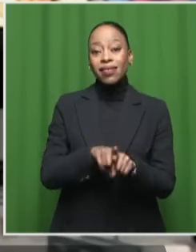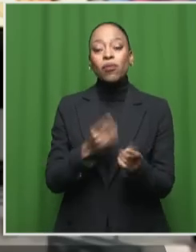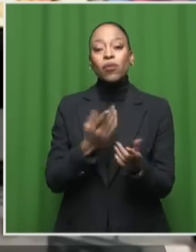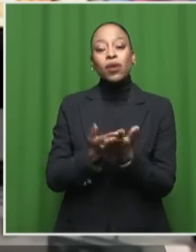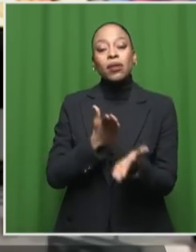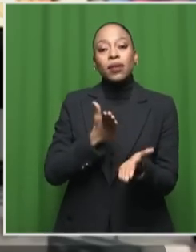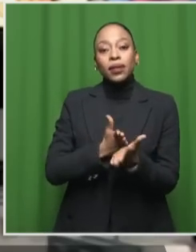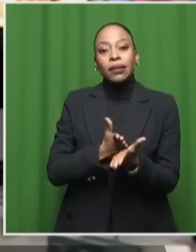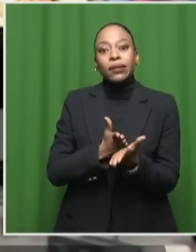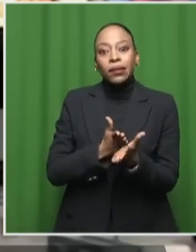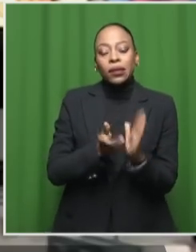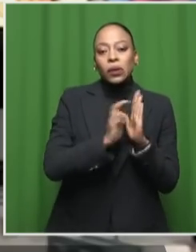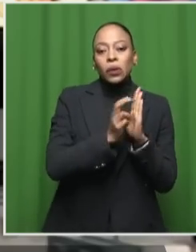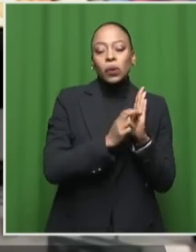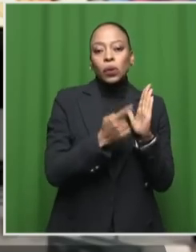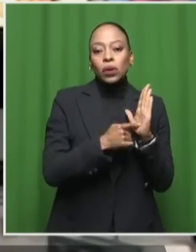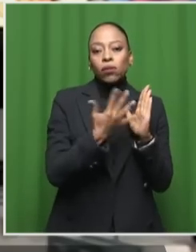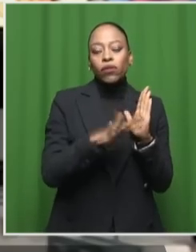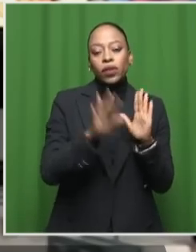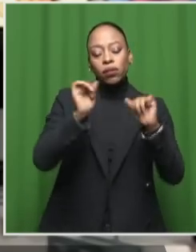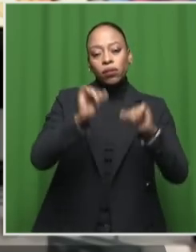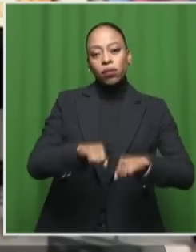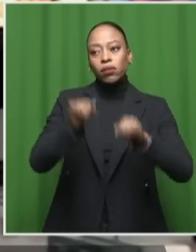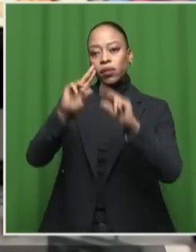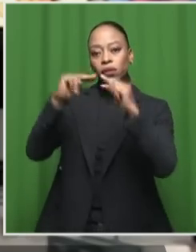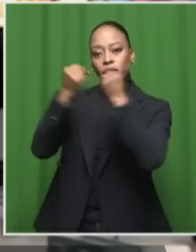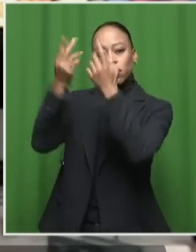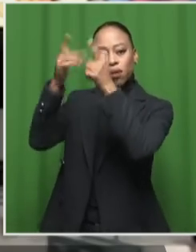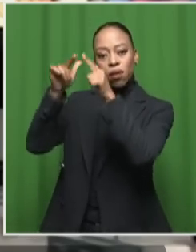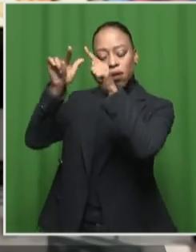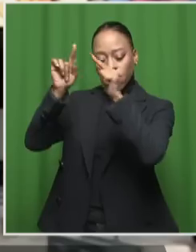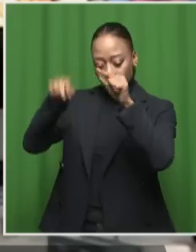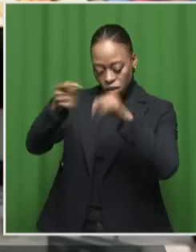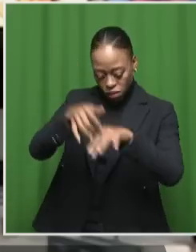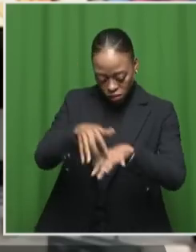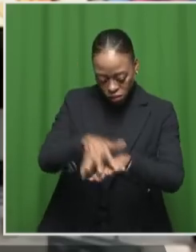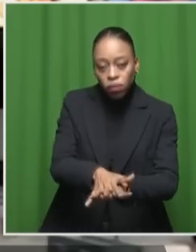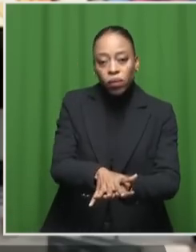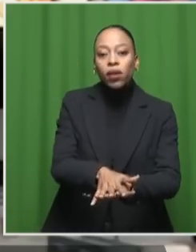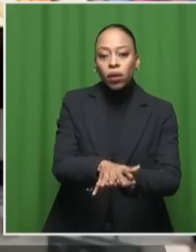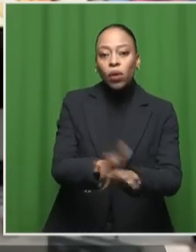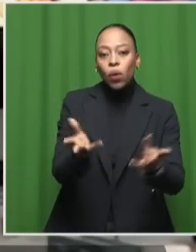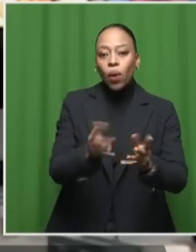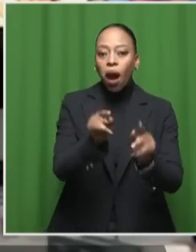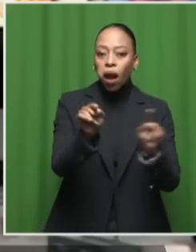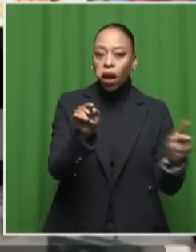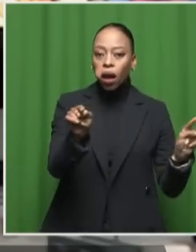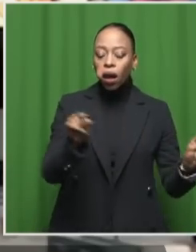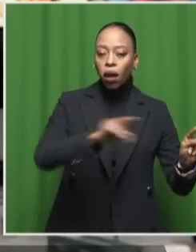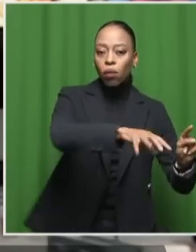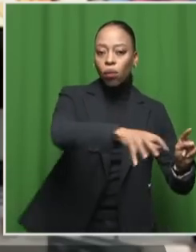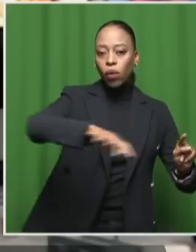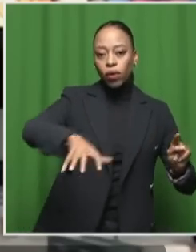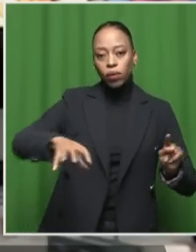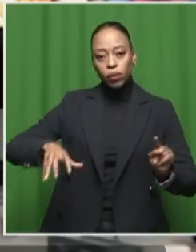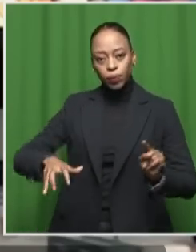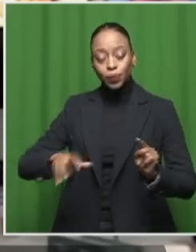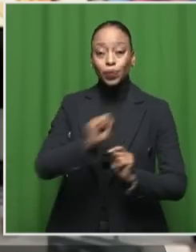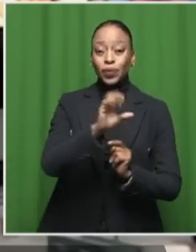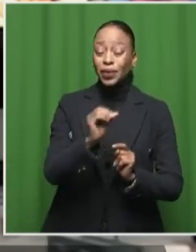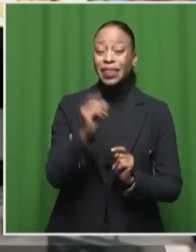norms agreed to at national level will have to be applied to the way in which provinces are governed as well. So